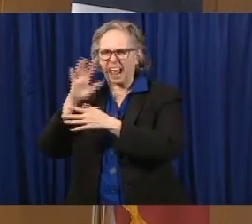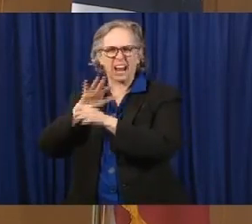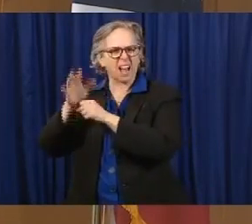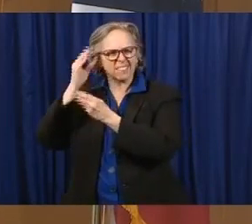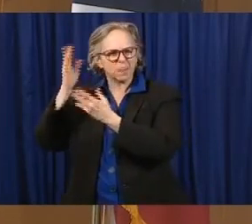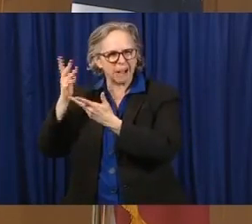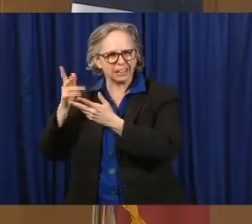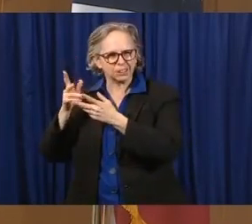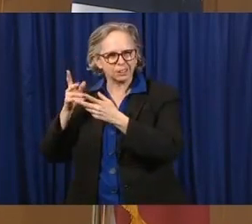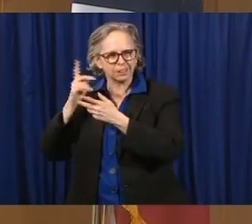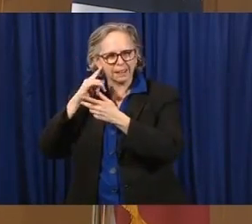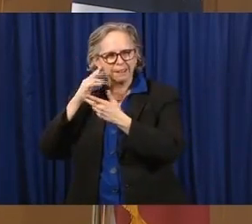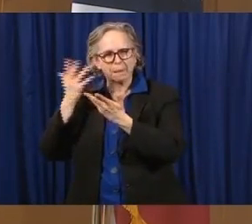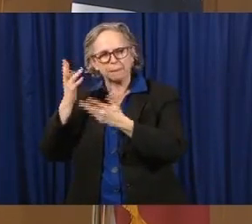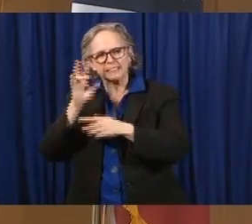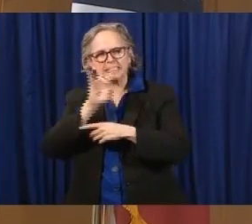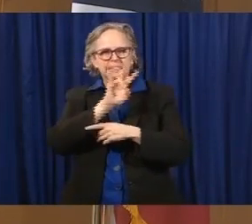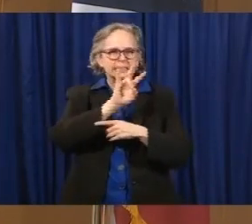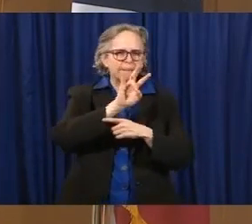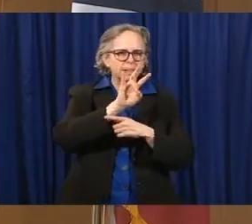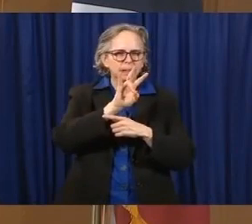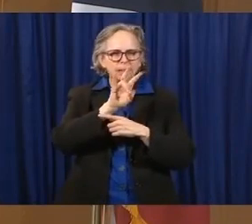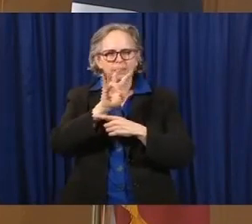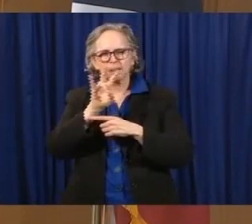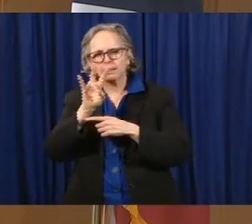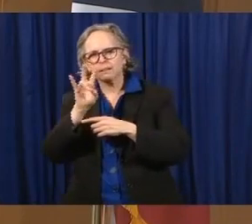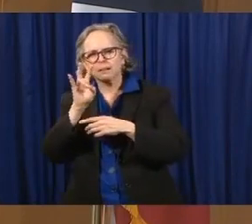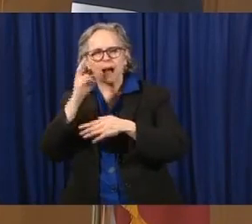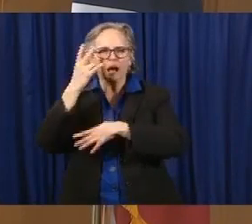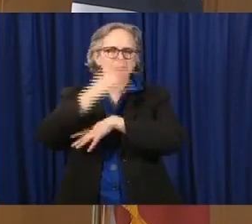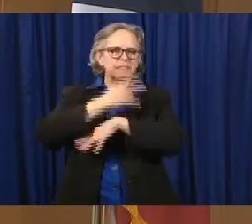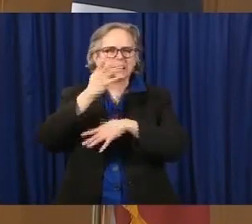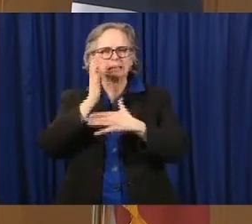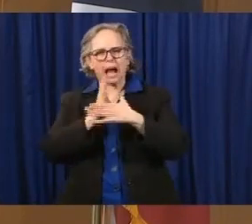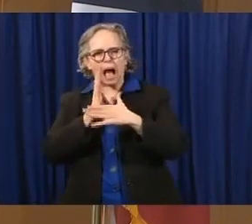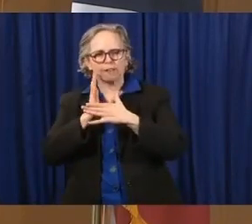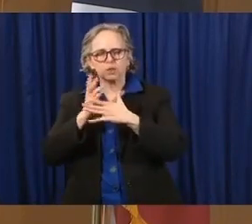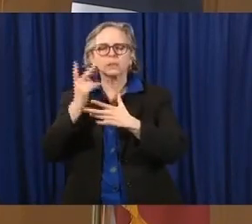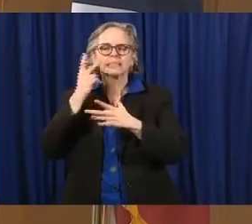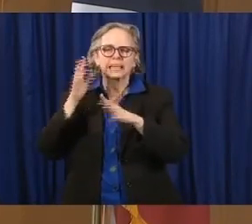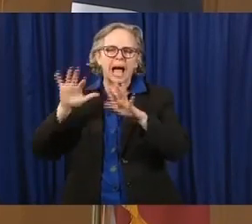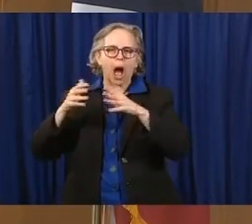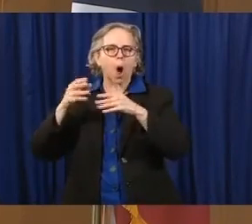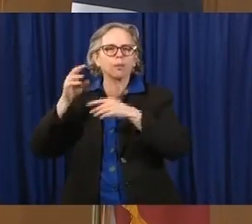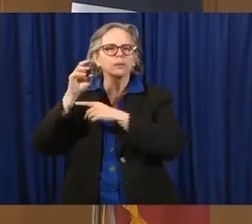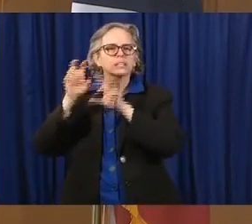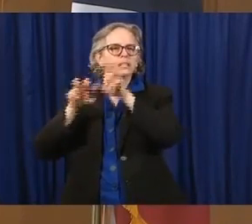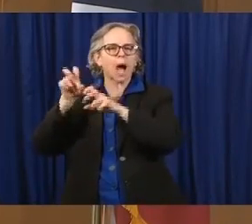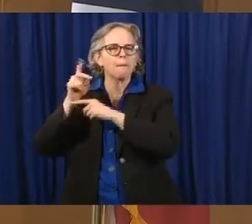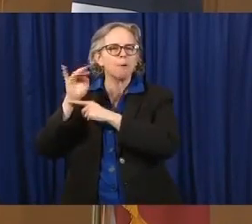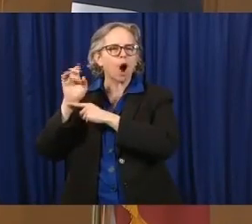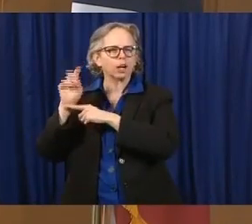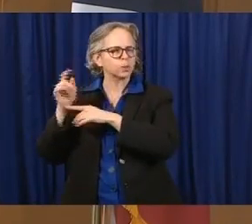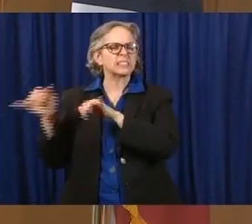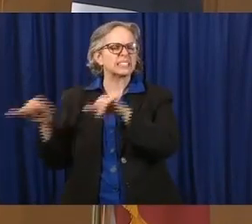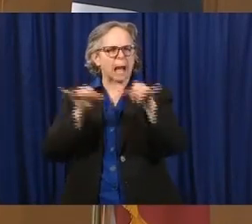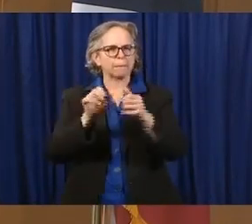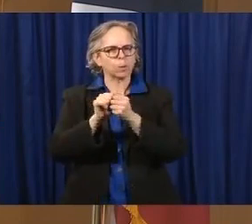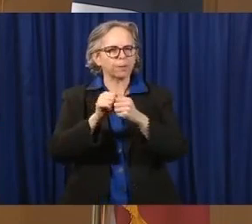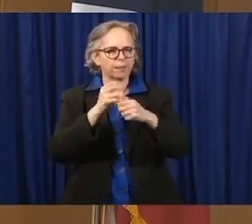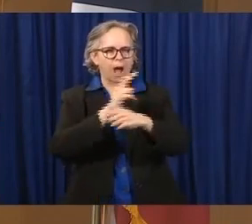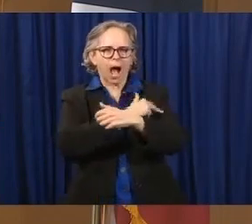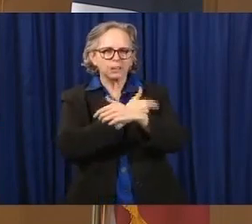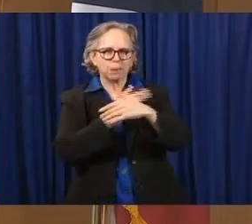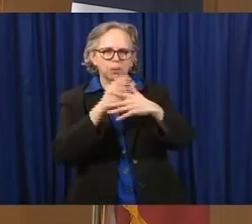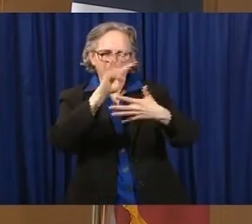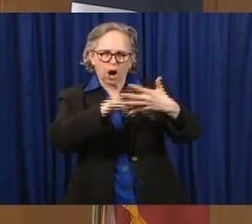kind of see. And that's what we look at every day. We compare that. You'll see one of the graphs up there. Dr. Acton has it, tells you the data for that day, but